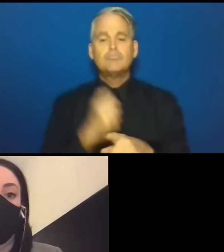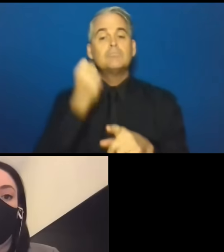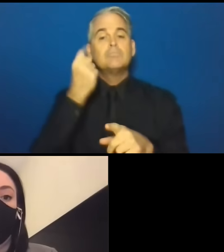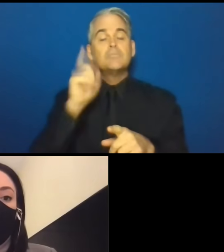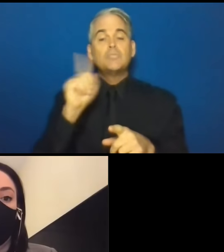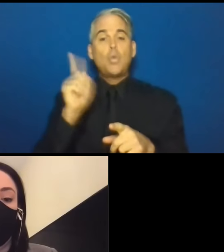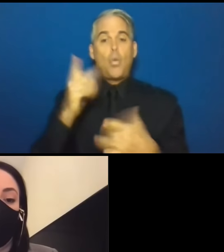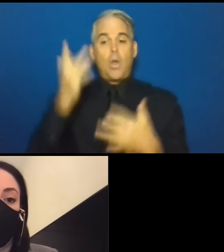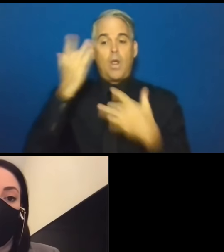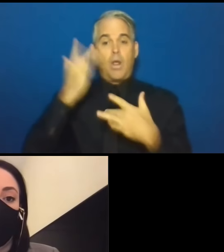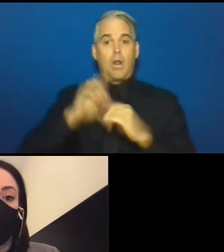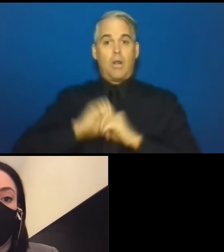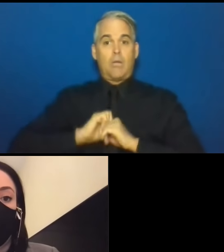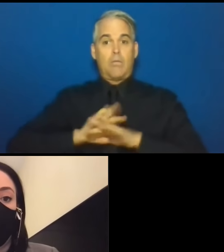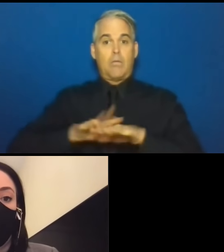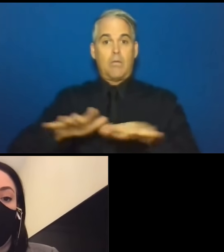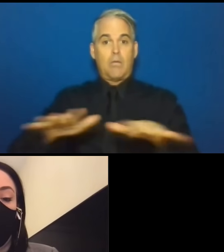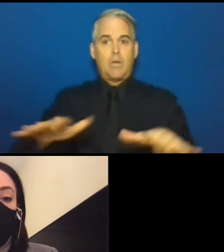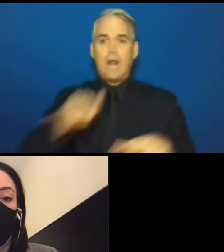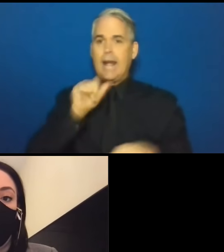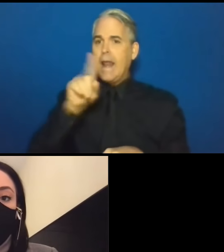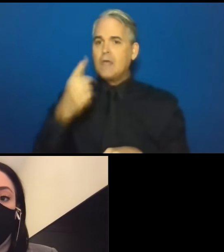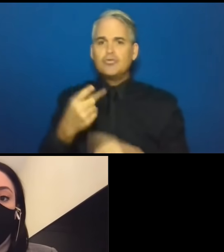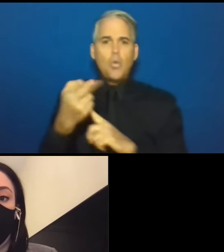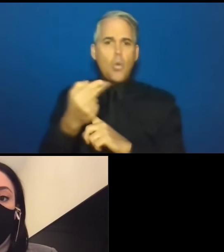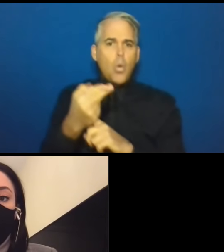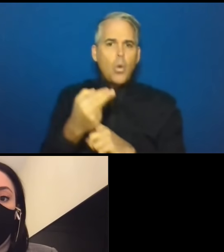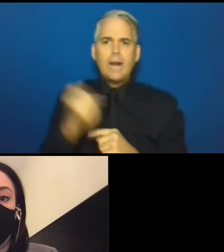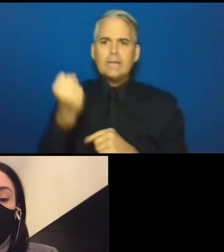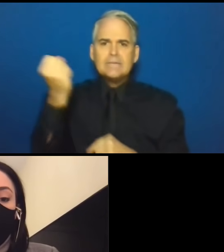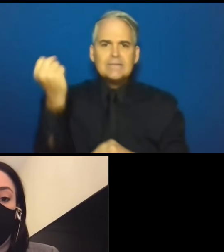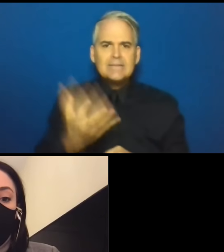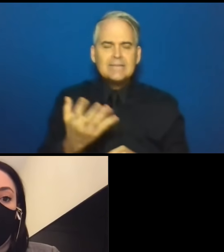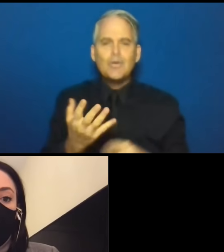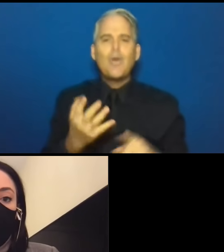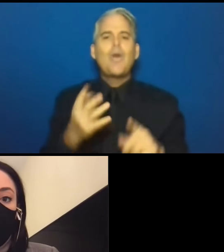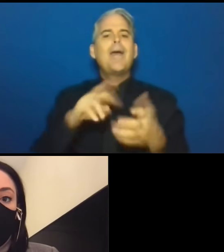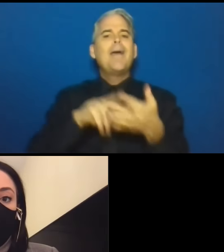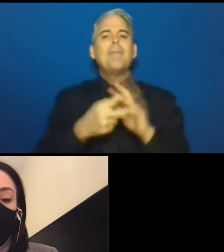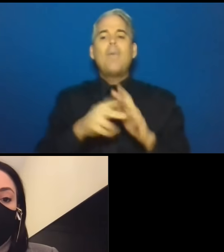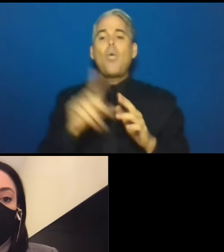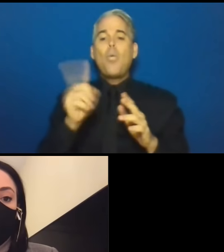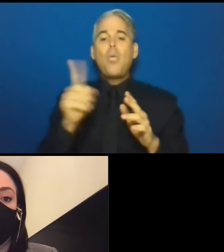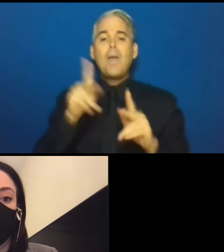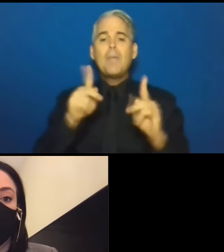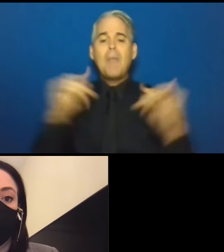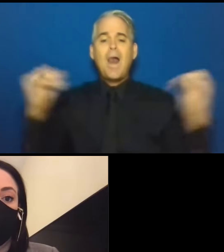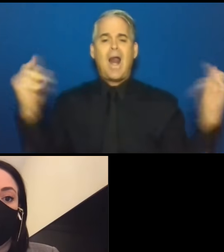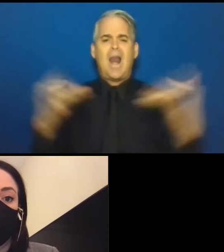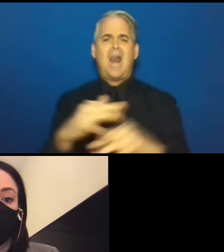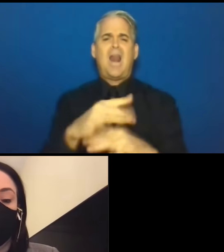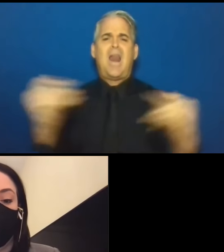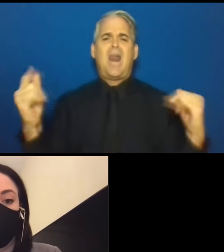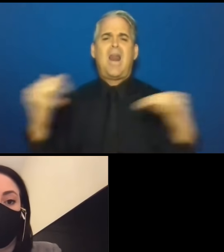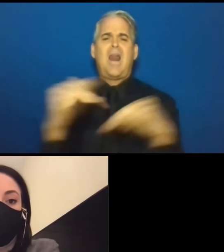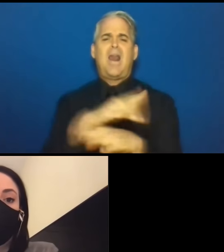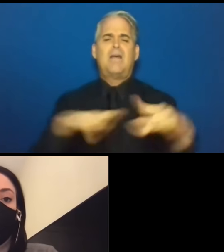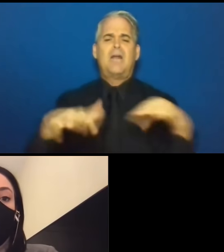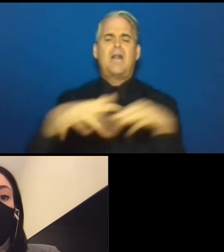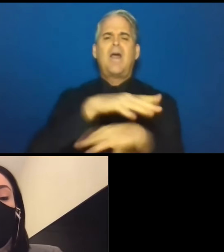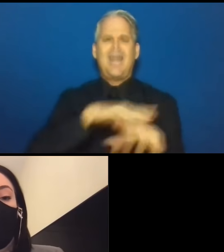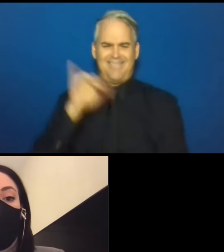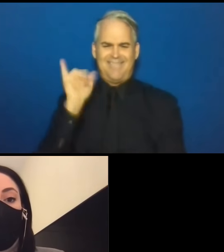casinos. It's the gatherings and the interaction, the group that creates the spread. So we've done everything we can to minimize that interaction,